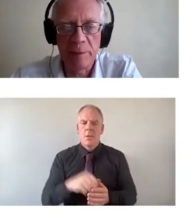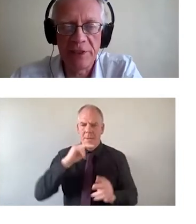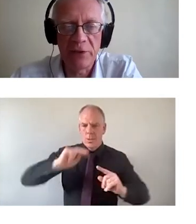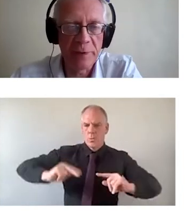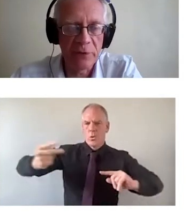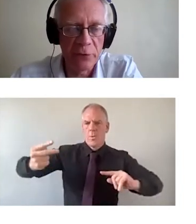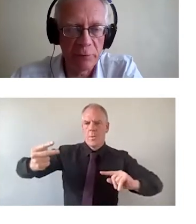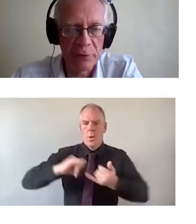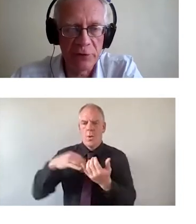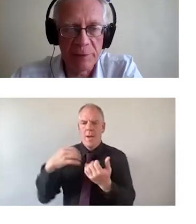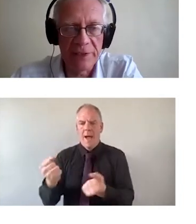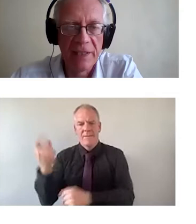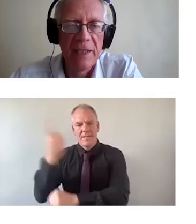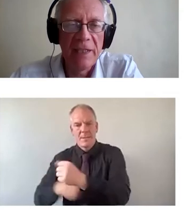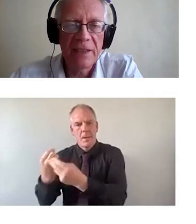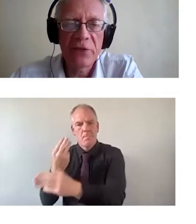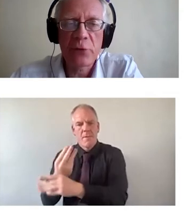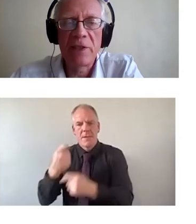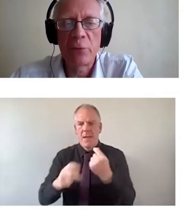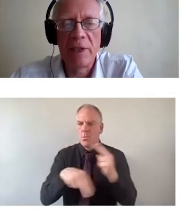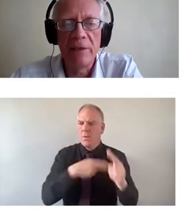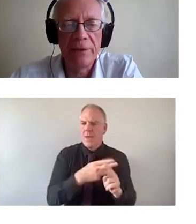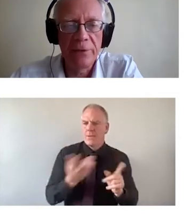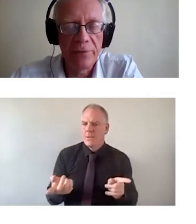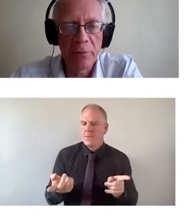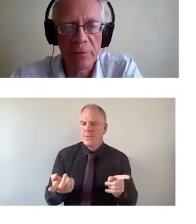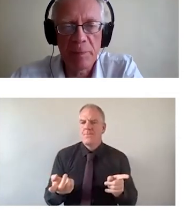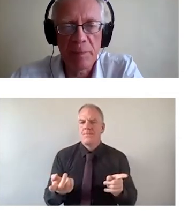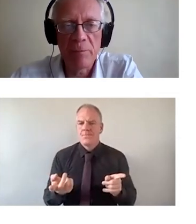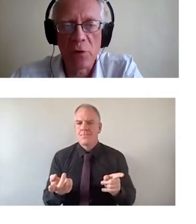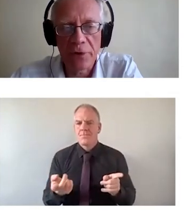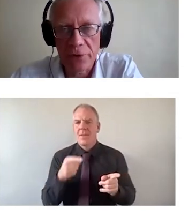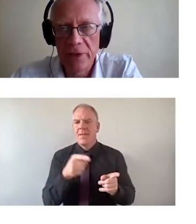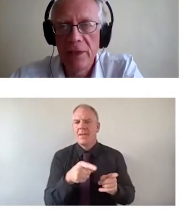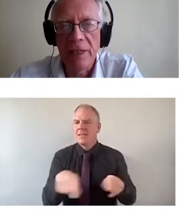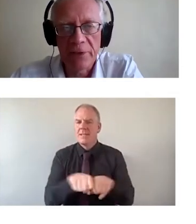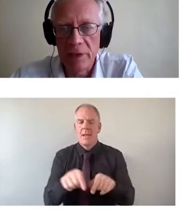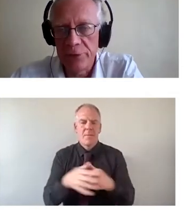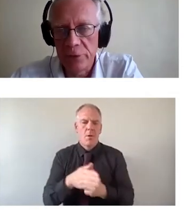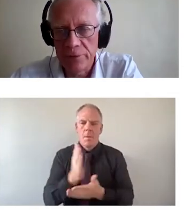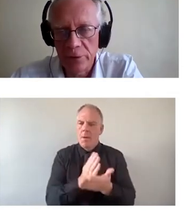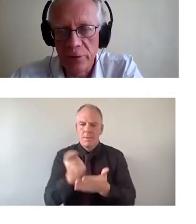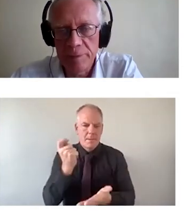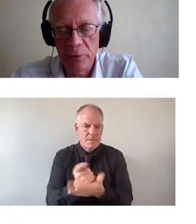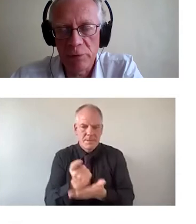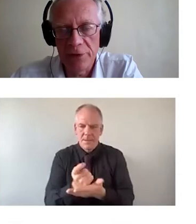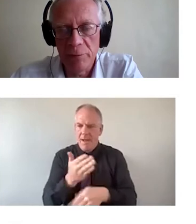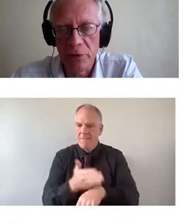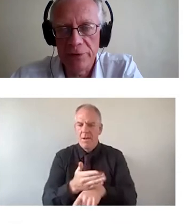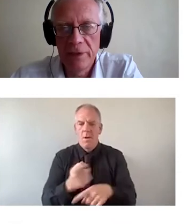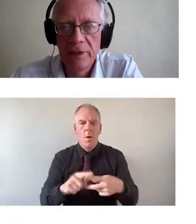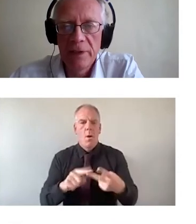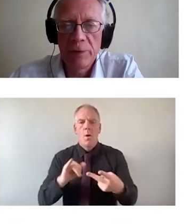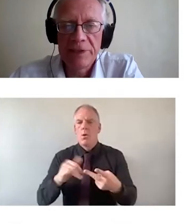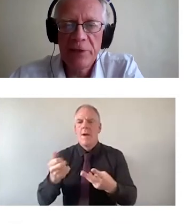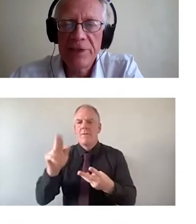with a disability compared to those with no disability. And that's true as well for part-time workers, and as well, you know, for people who are